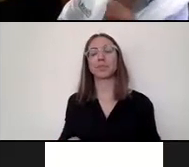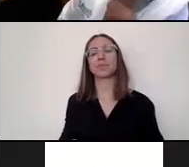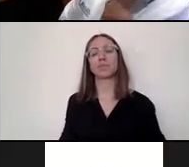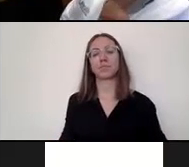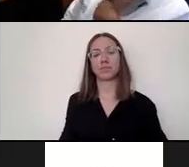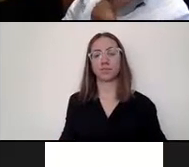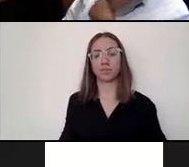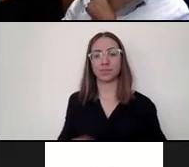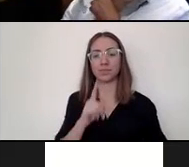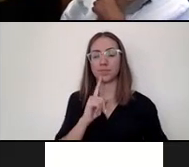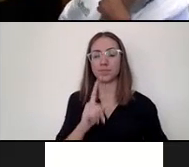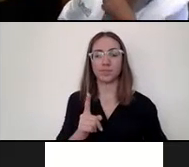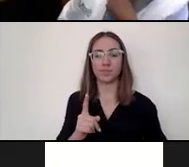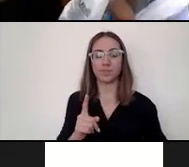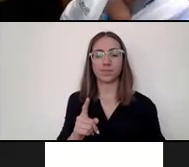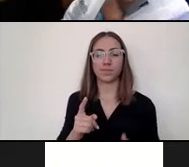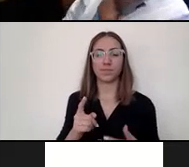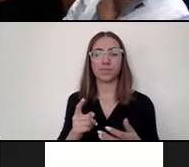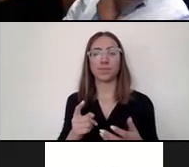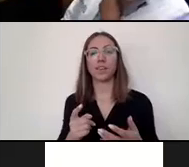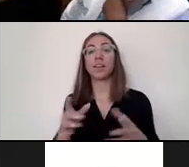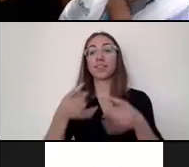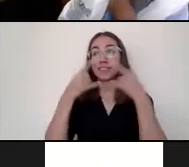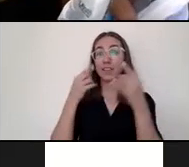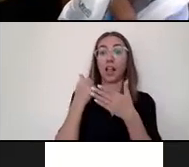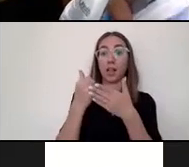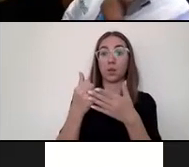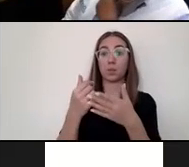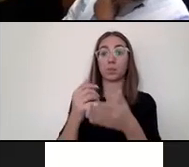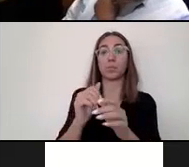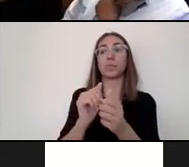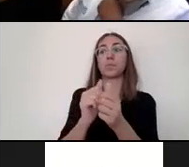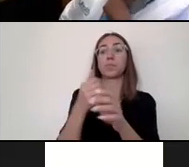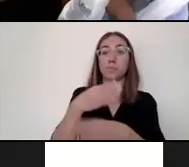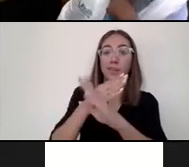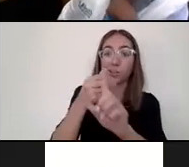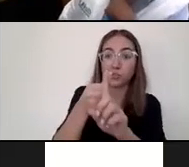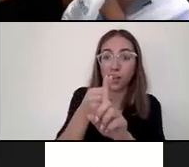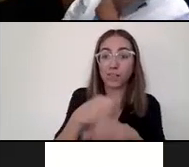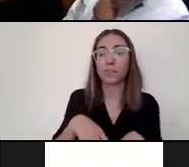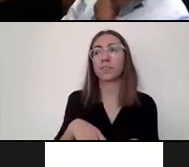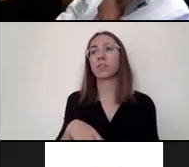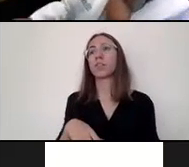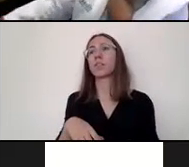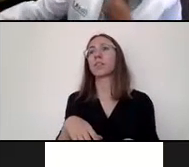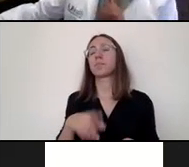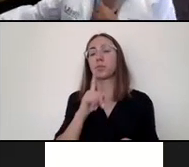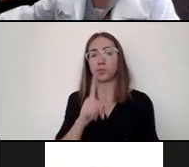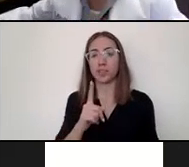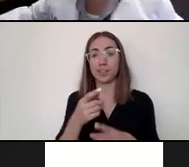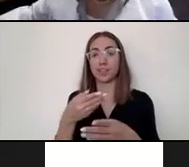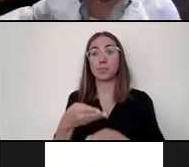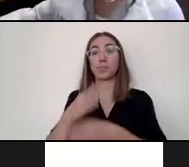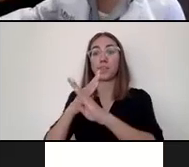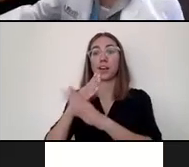totally that it was about protecting you from getting the virus, and masks do help that to some extent. But what masks really do is prevent